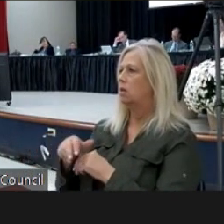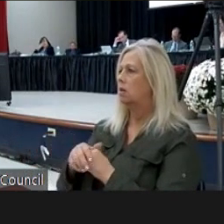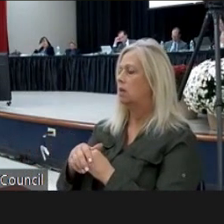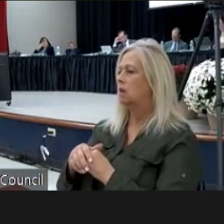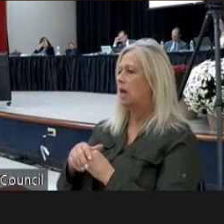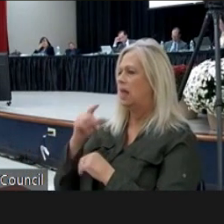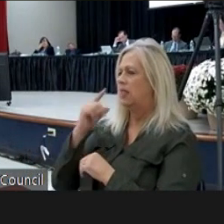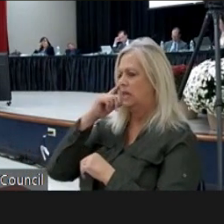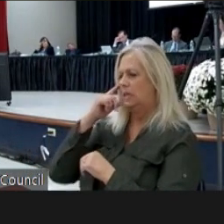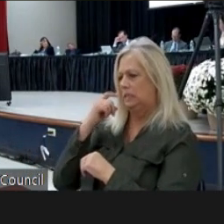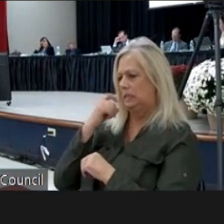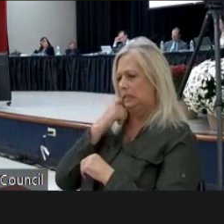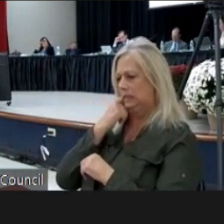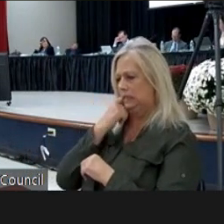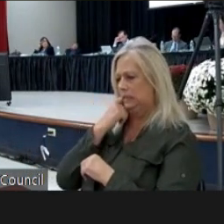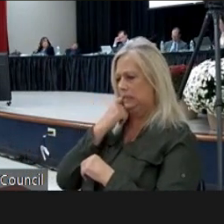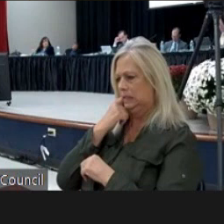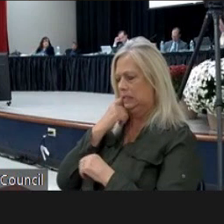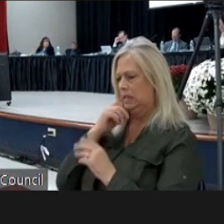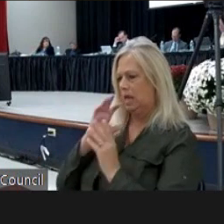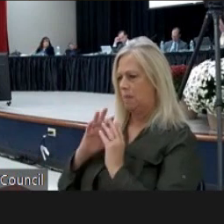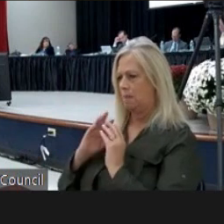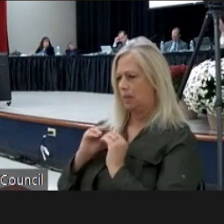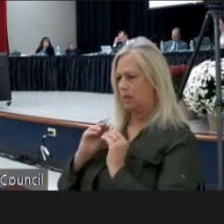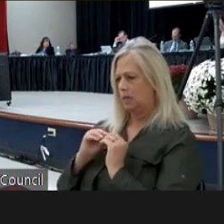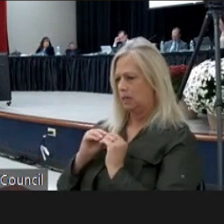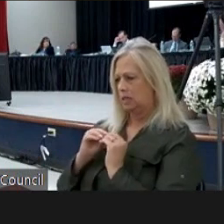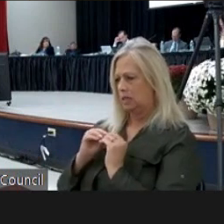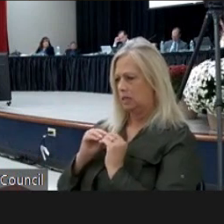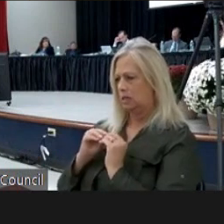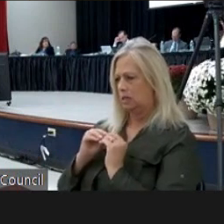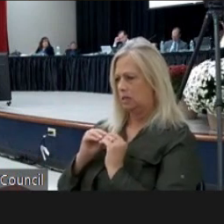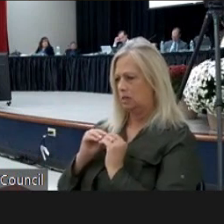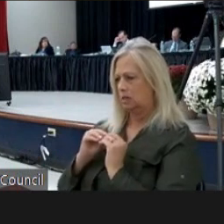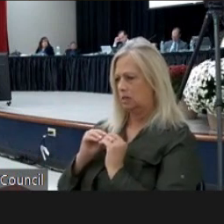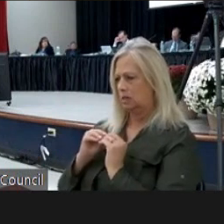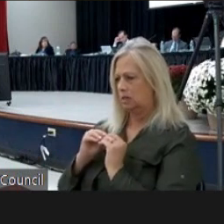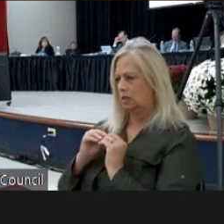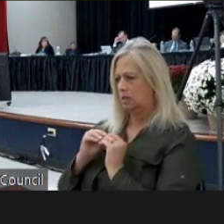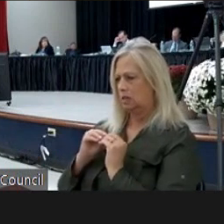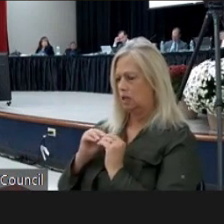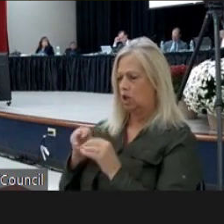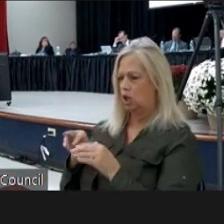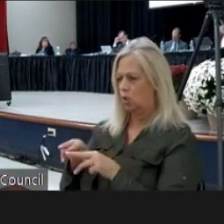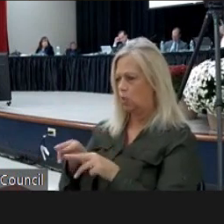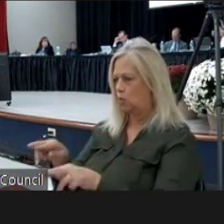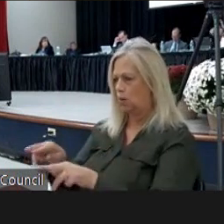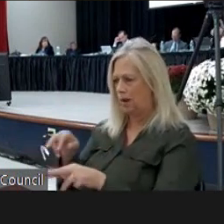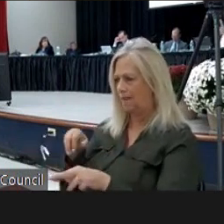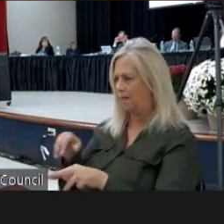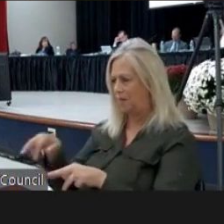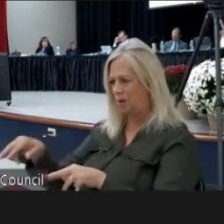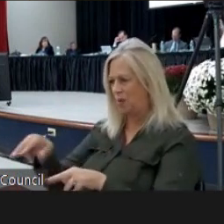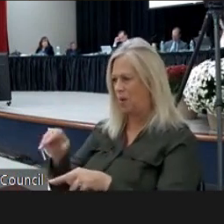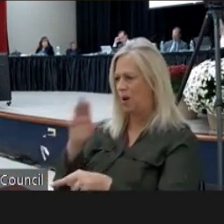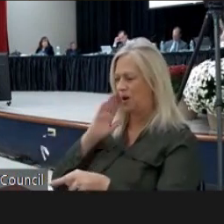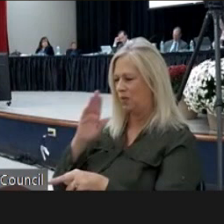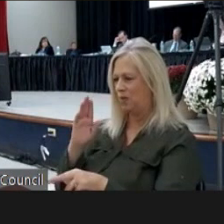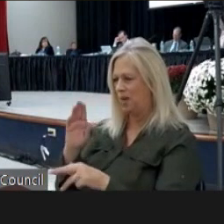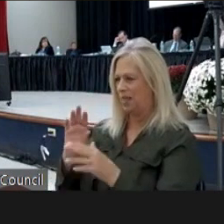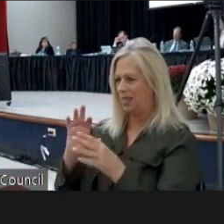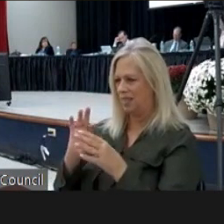the last meeting, where which to me the river walk is going to tie this whole thing together and be the shiny part on the front that